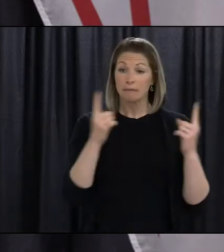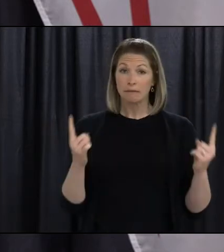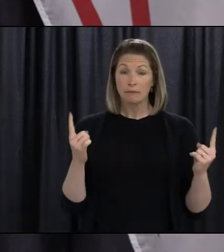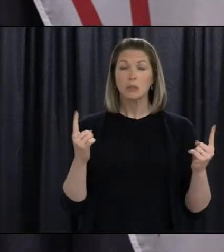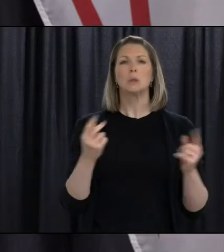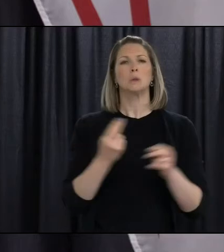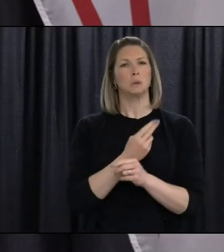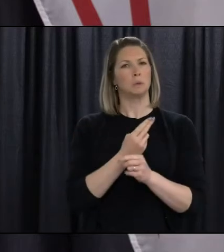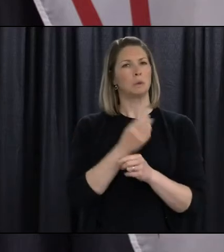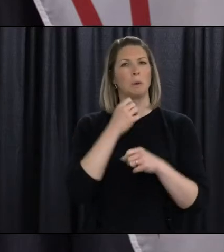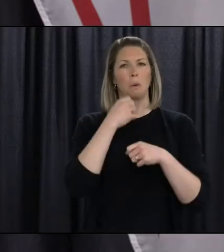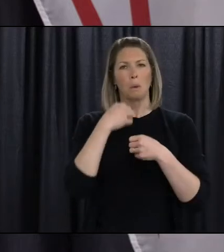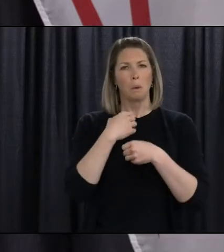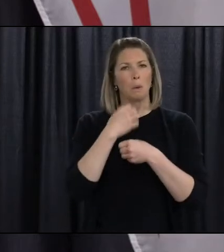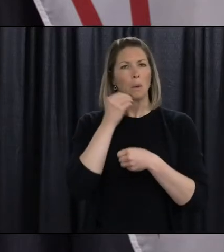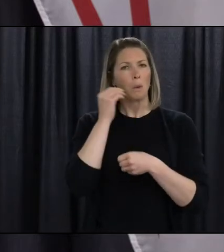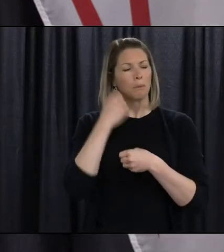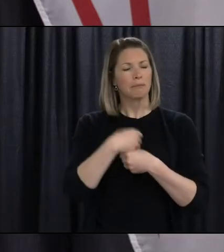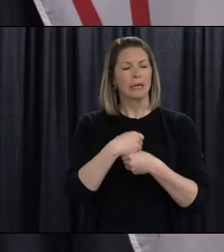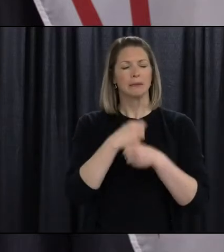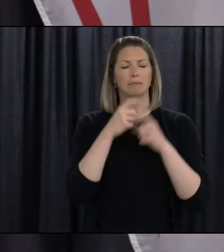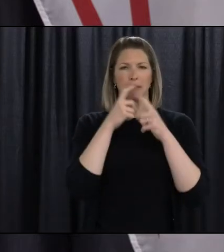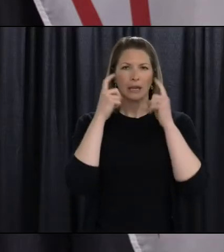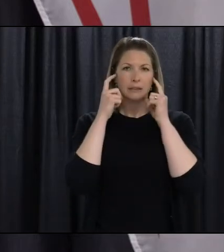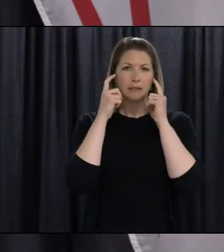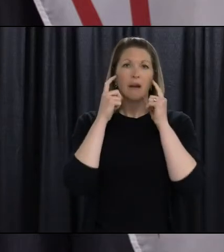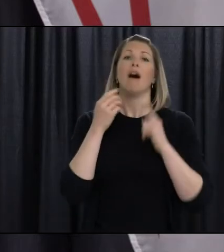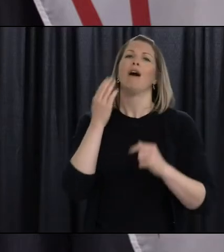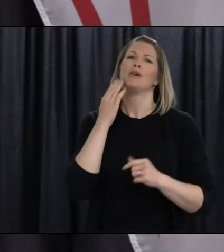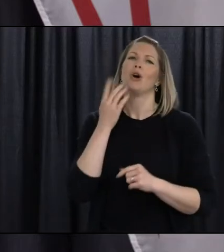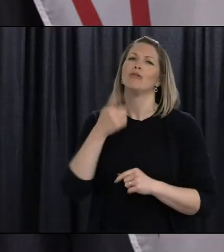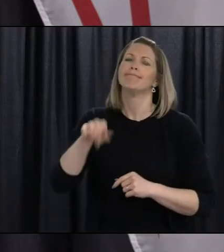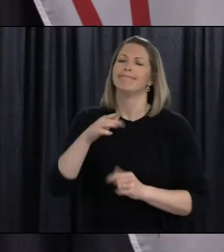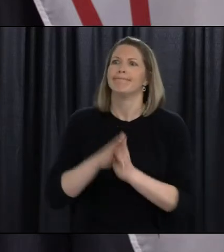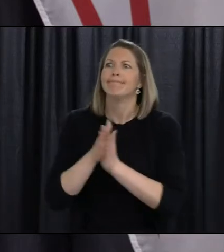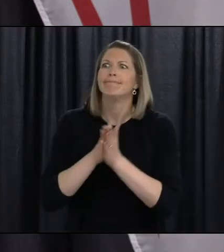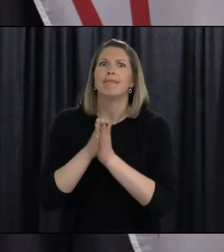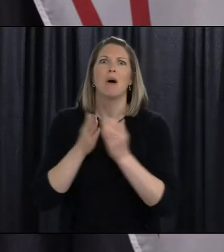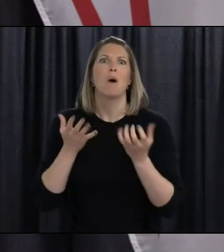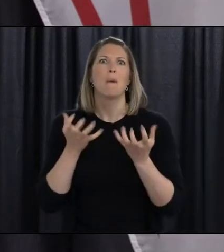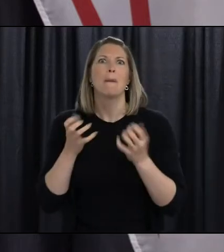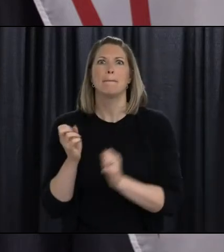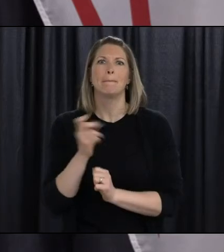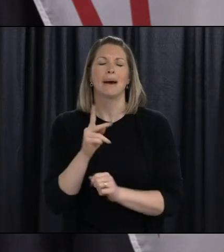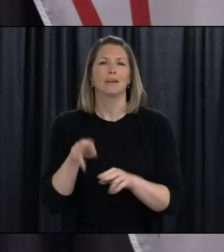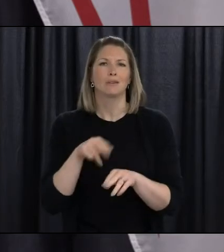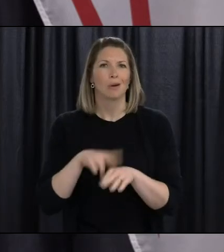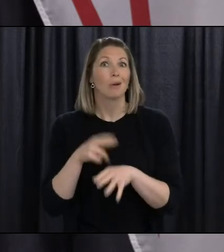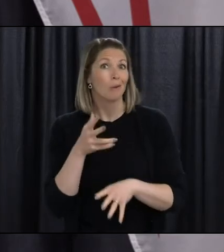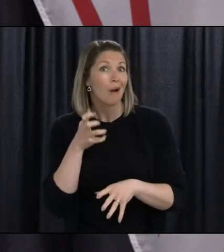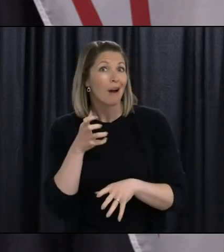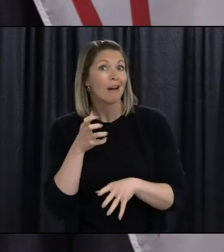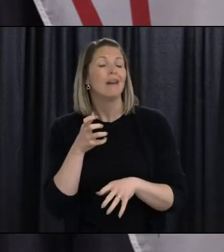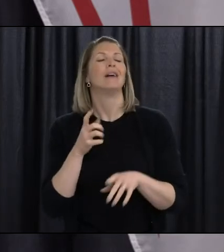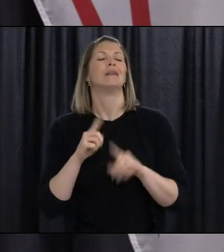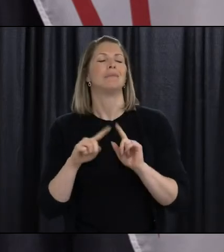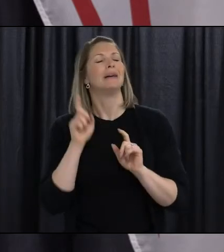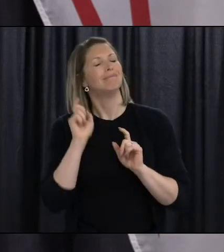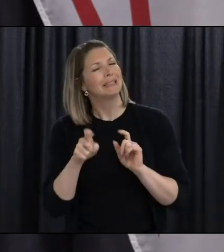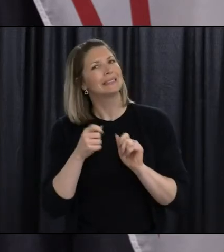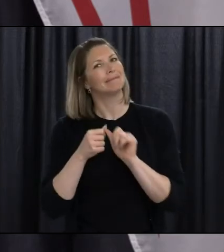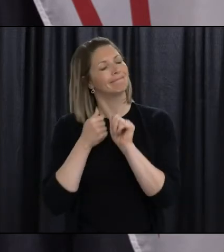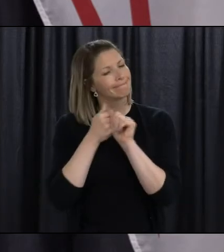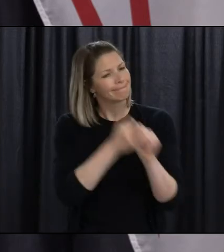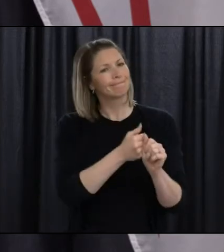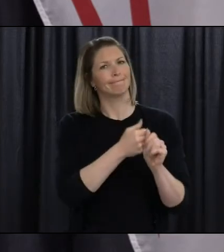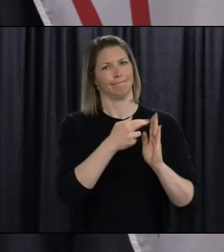eager to resume our normal routines and these activities we enjoy, and continuing to practice these measures will allow